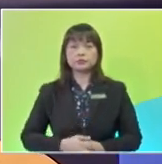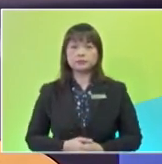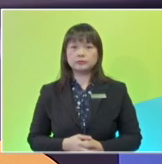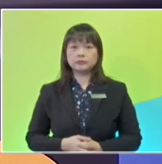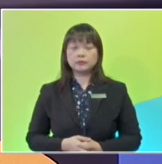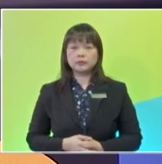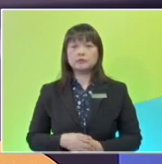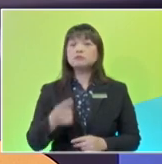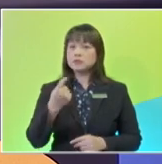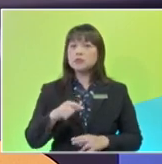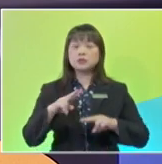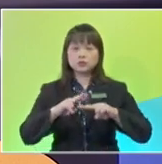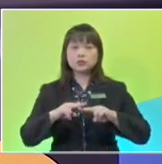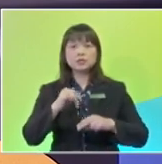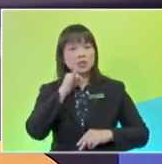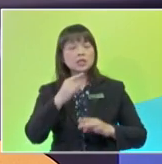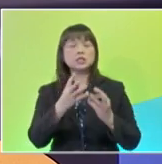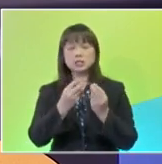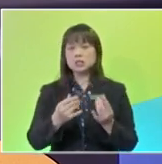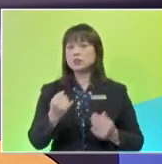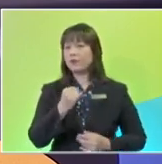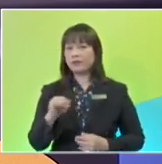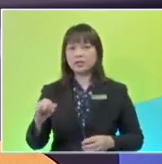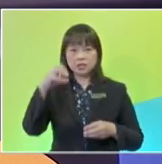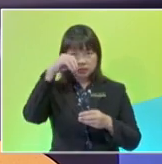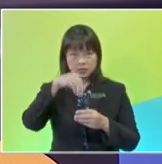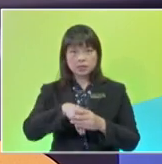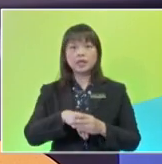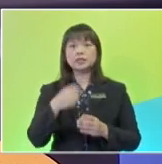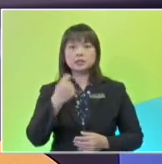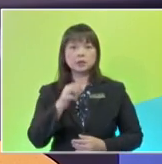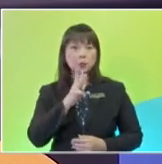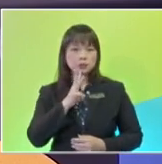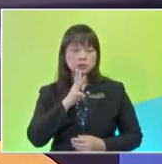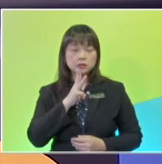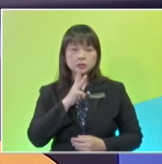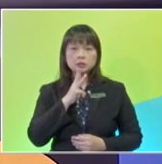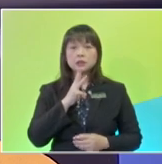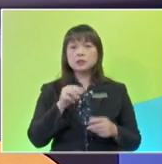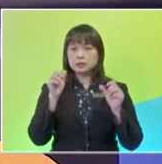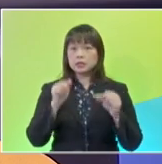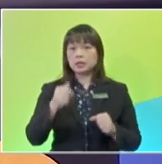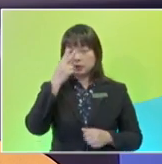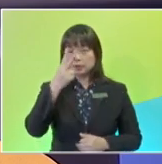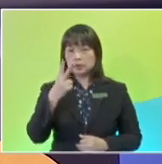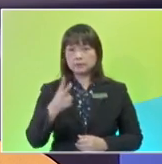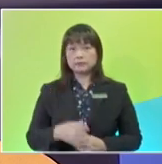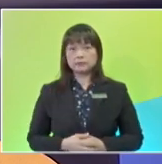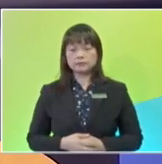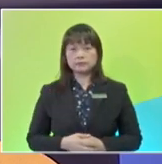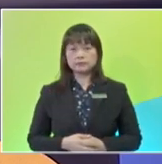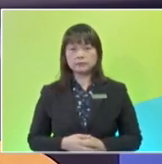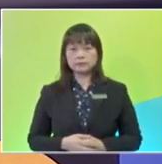is dissolving. Yes, the salt is dissolving inside the water. Okay. Then you have this, so can you stir